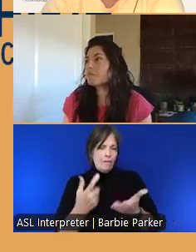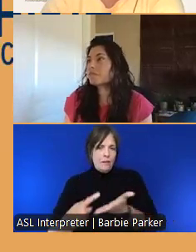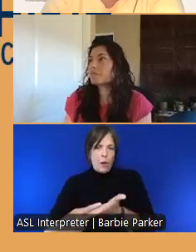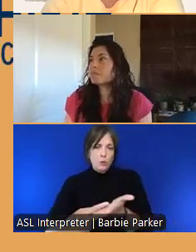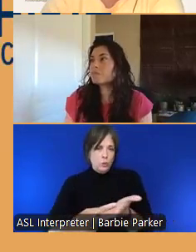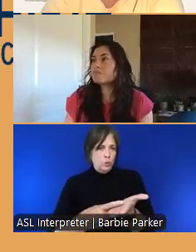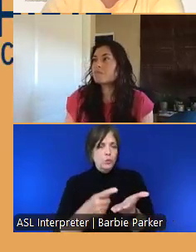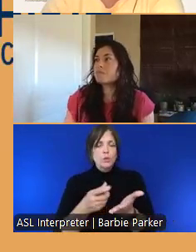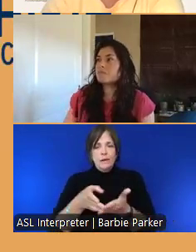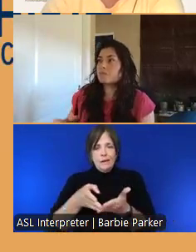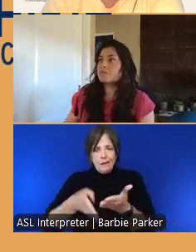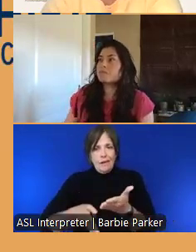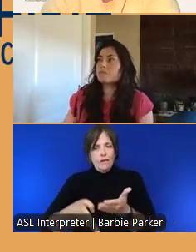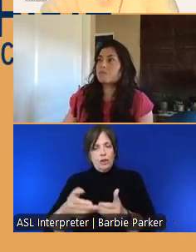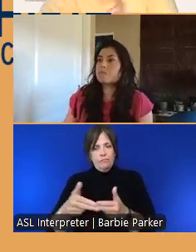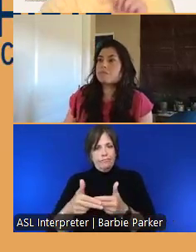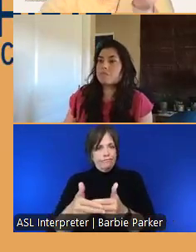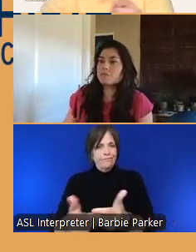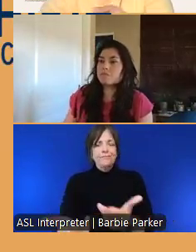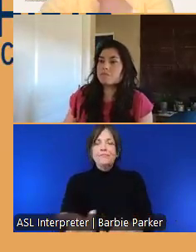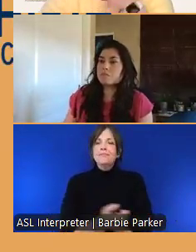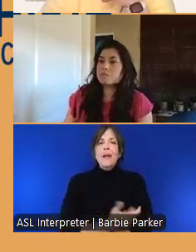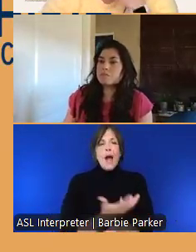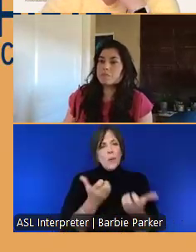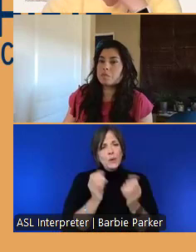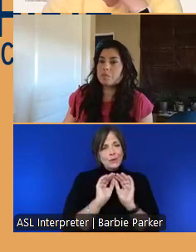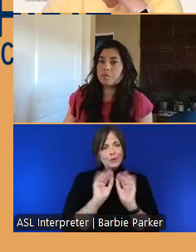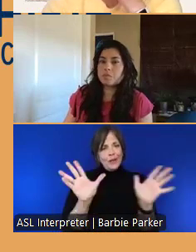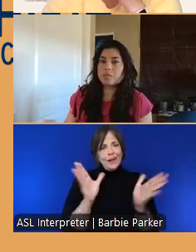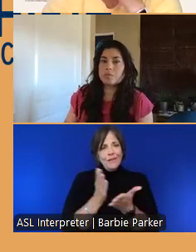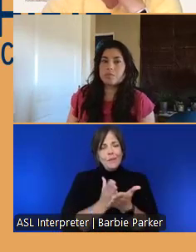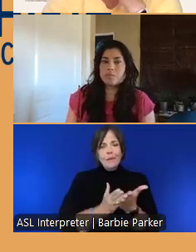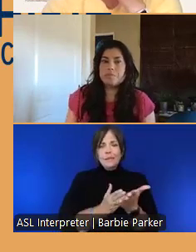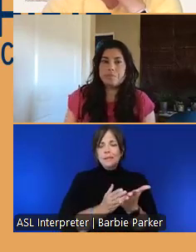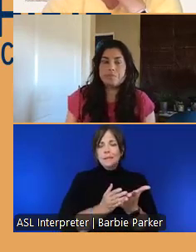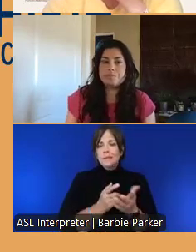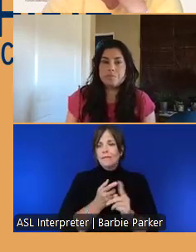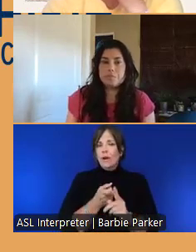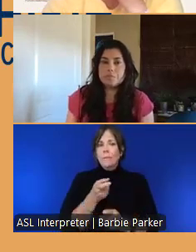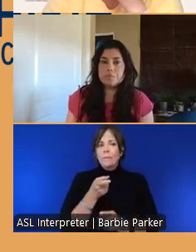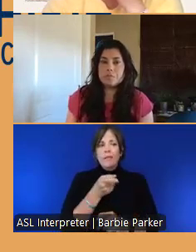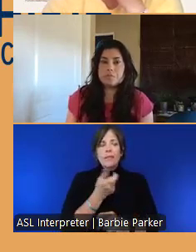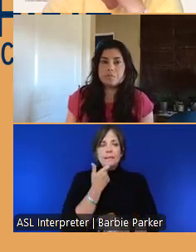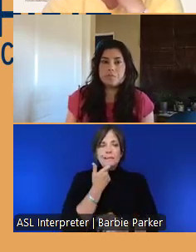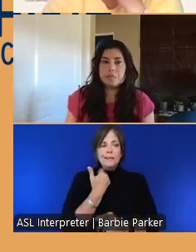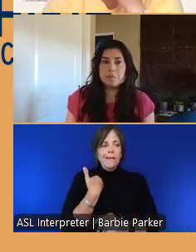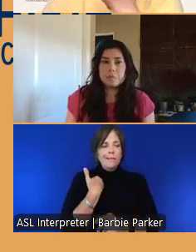did want to just clarify a piece from the last